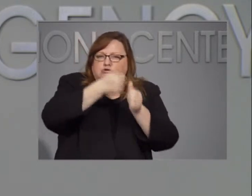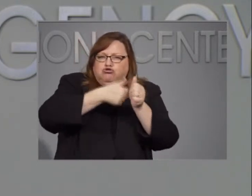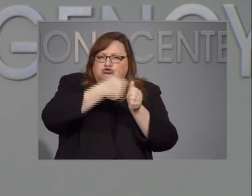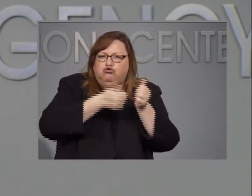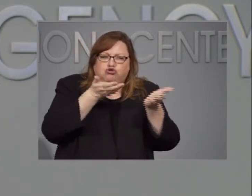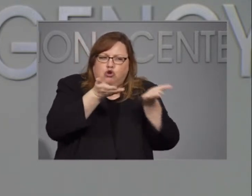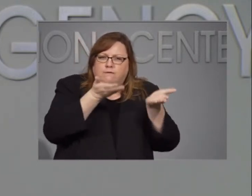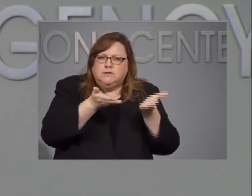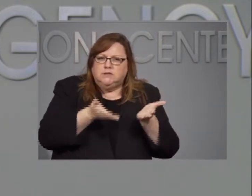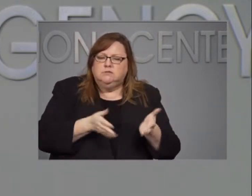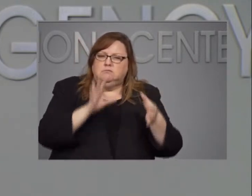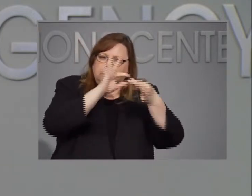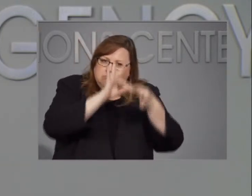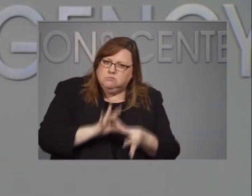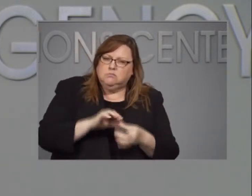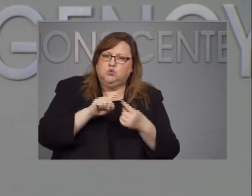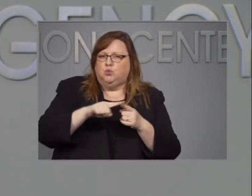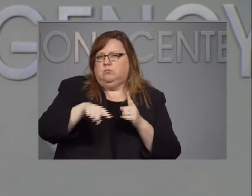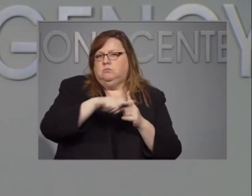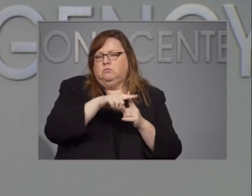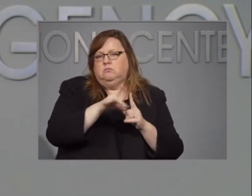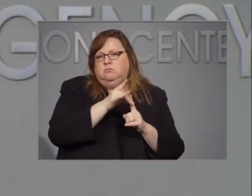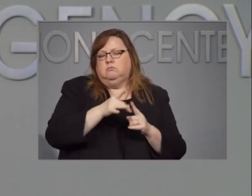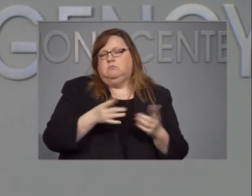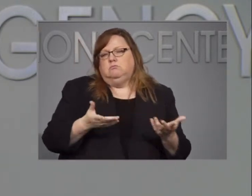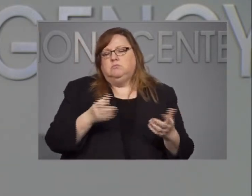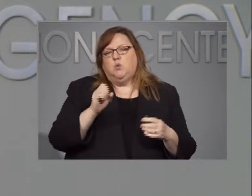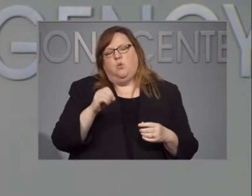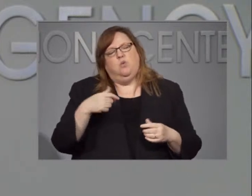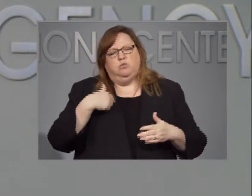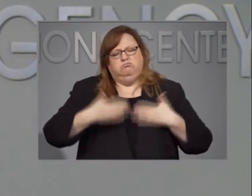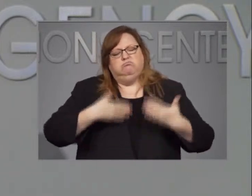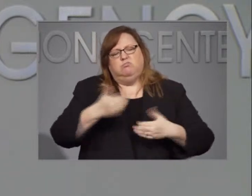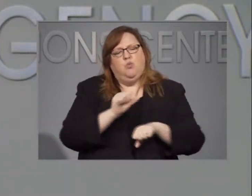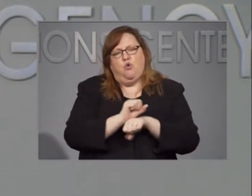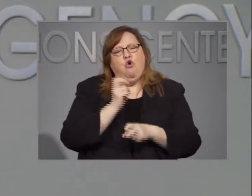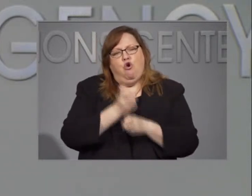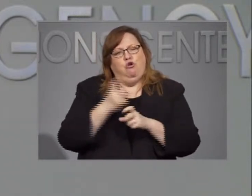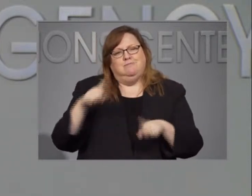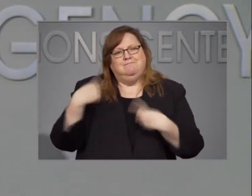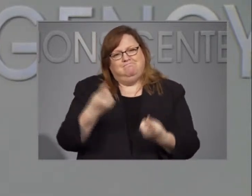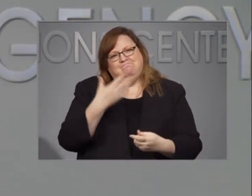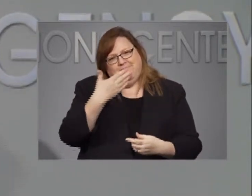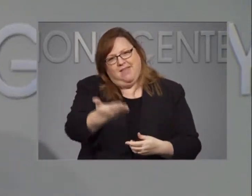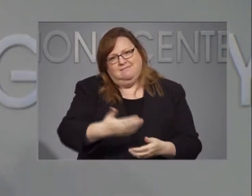the long-term care space that we've been working aggressively on. Thanks.